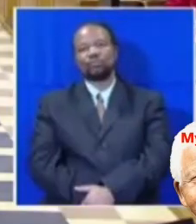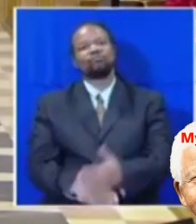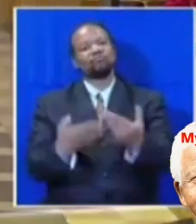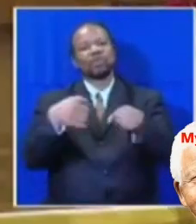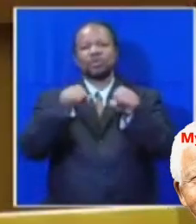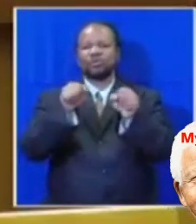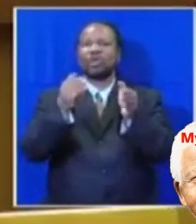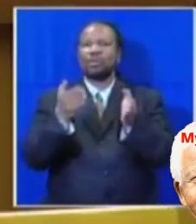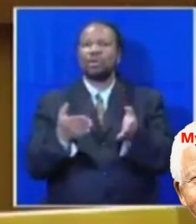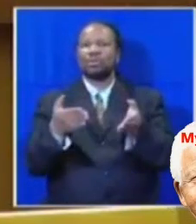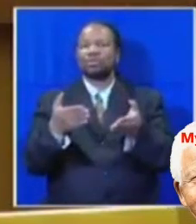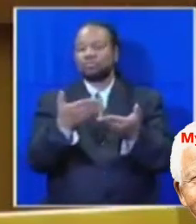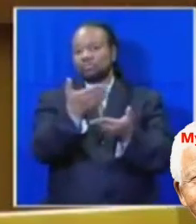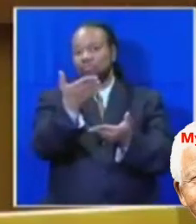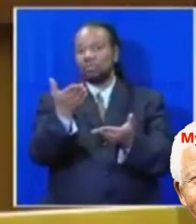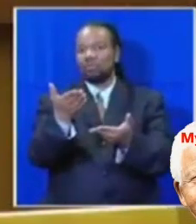Chairperson of the House,